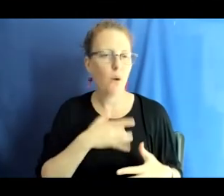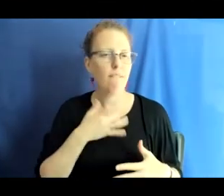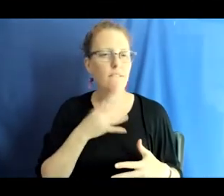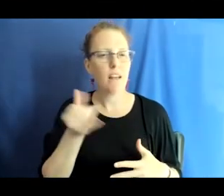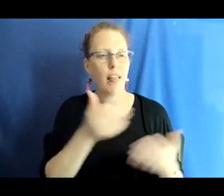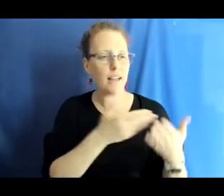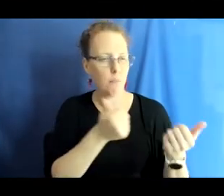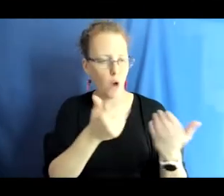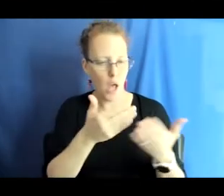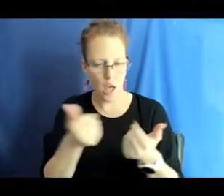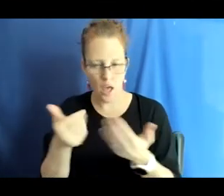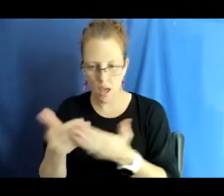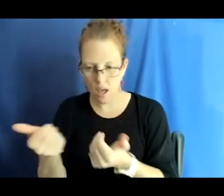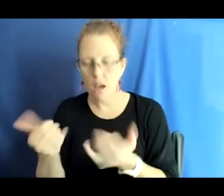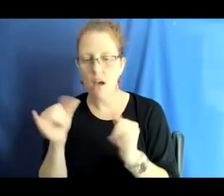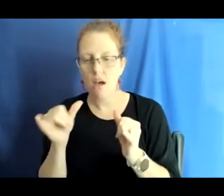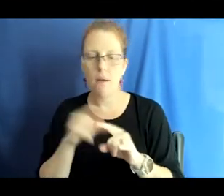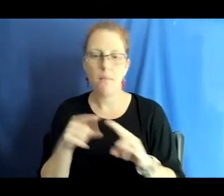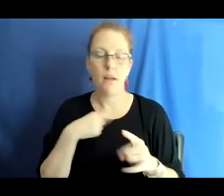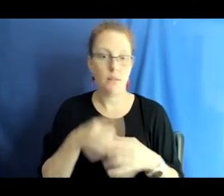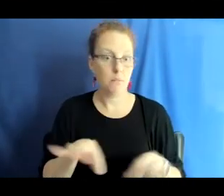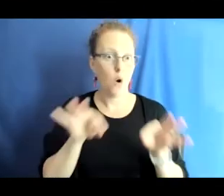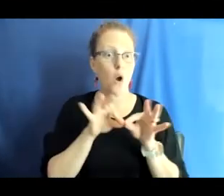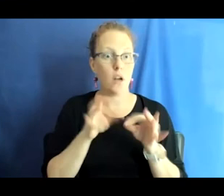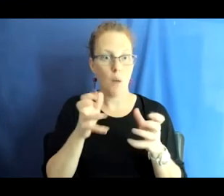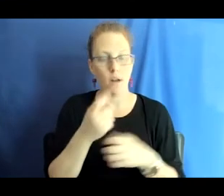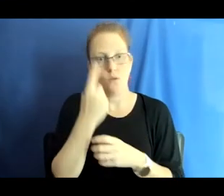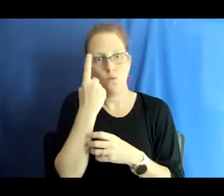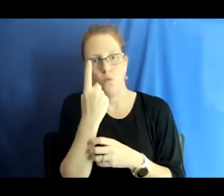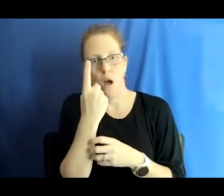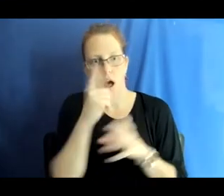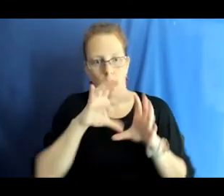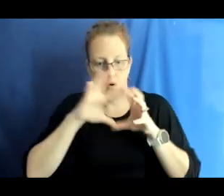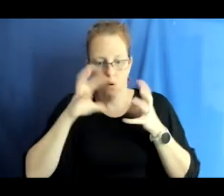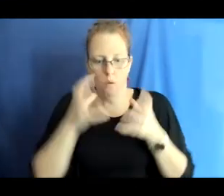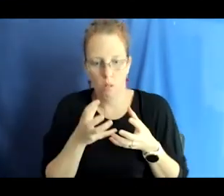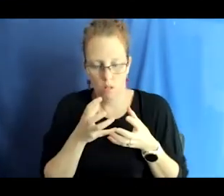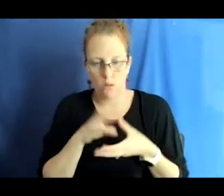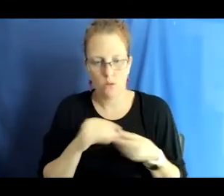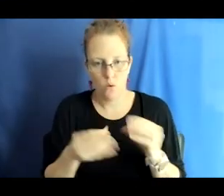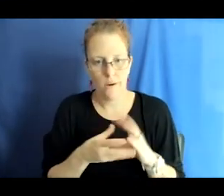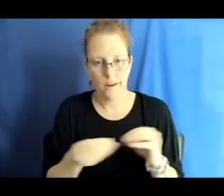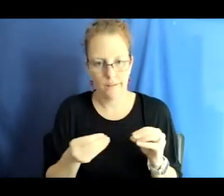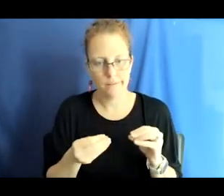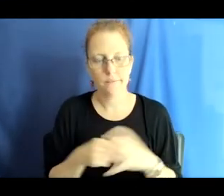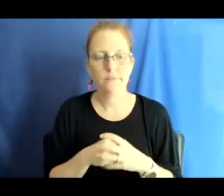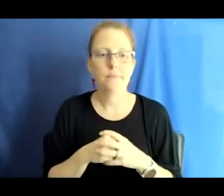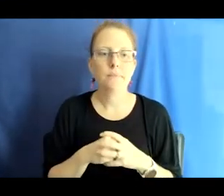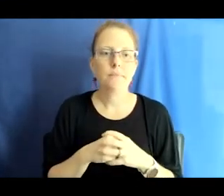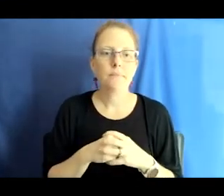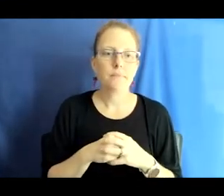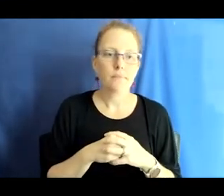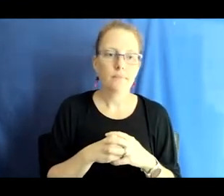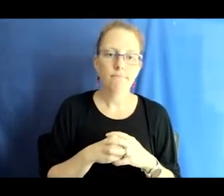film was really important. And I think that, you know, it may take people a couple of